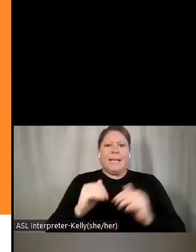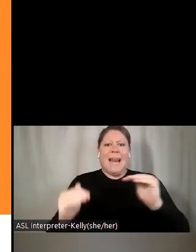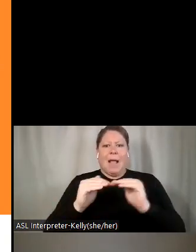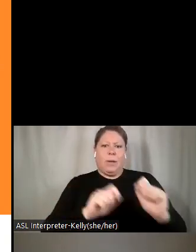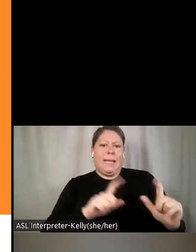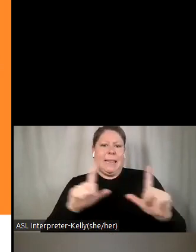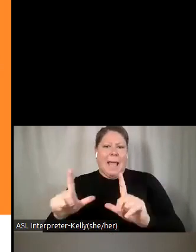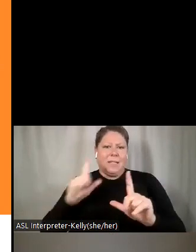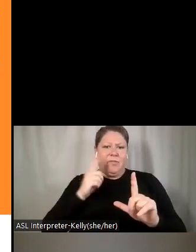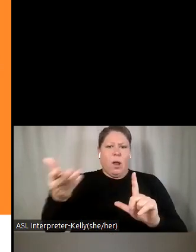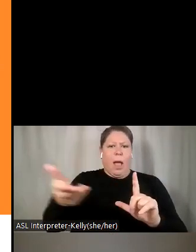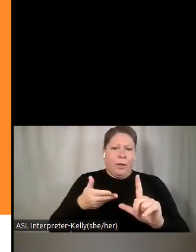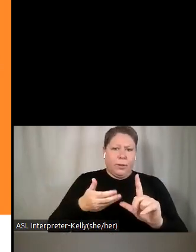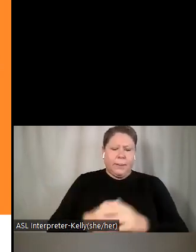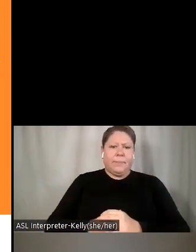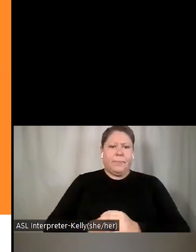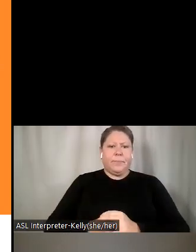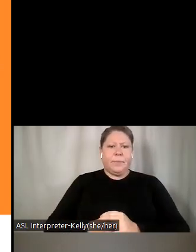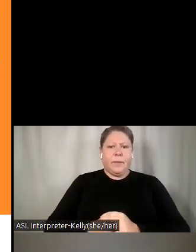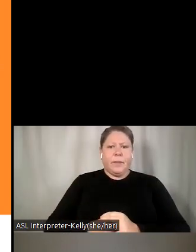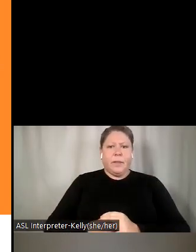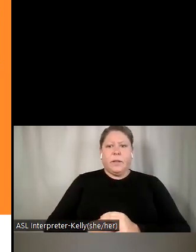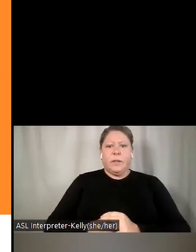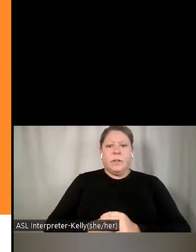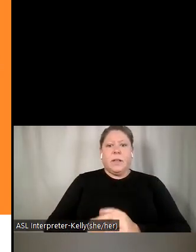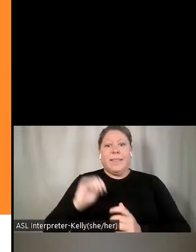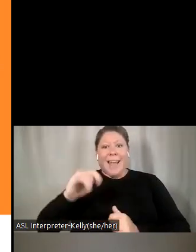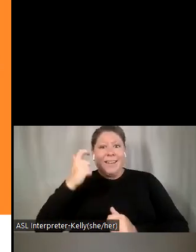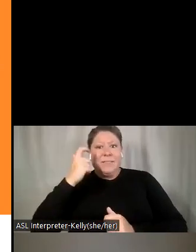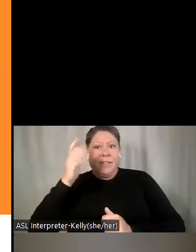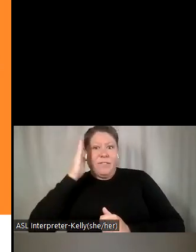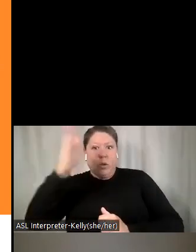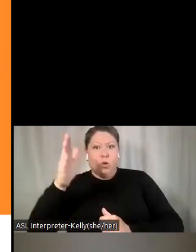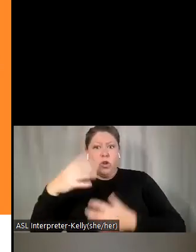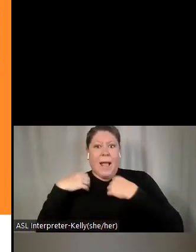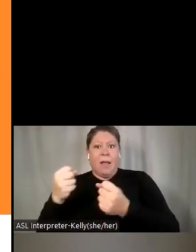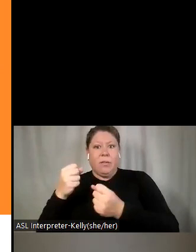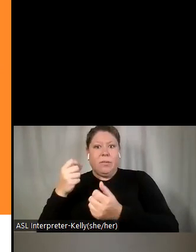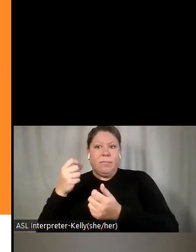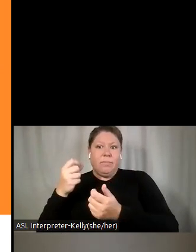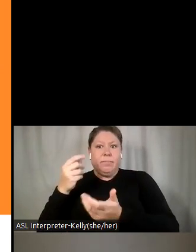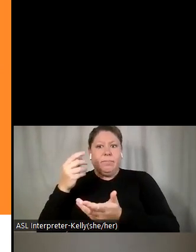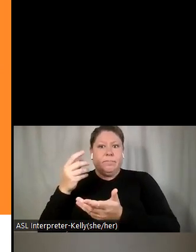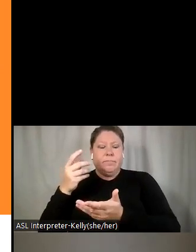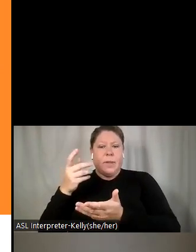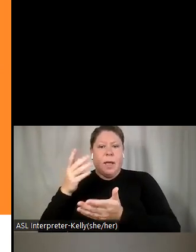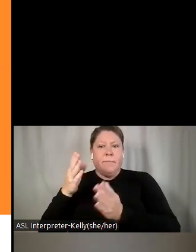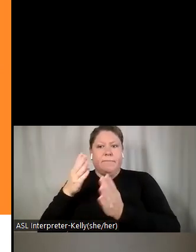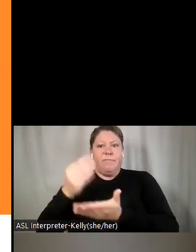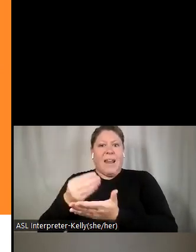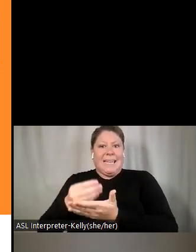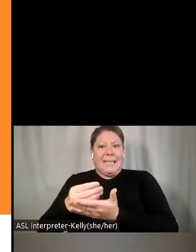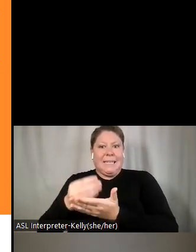The recent Future of Public Health funding that Bonnie spoke to early on in our presentation today, that's a great